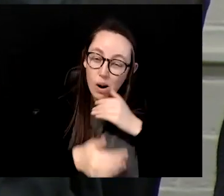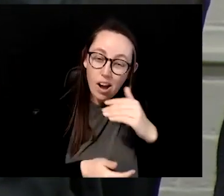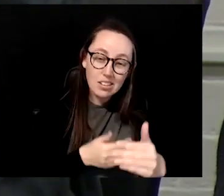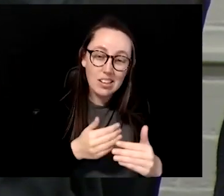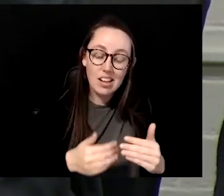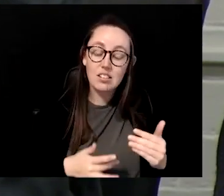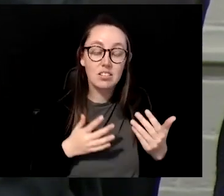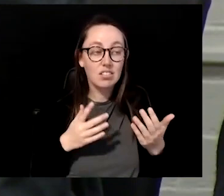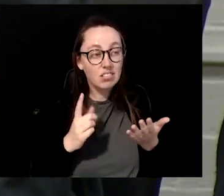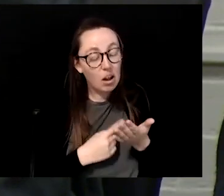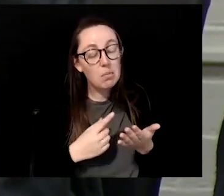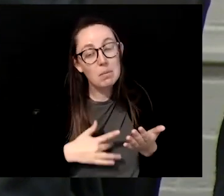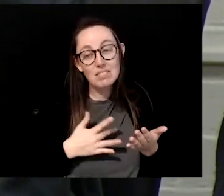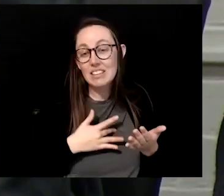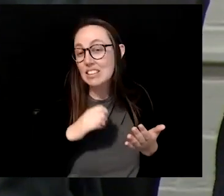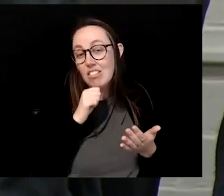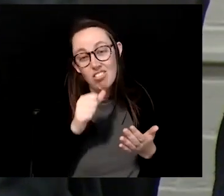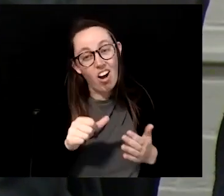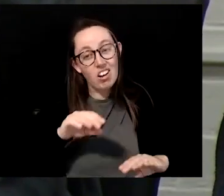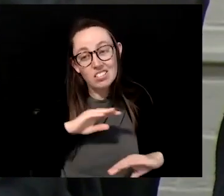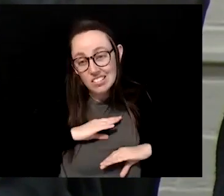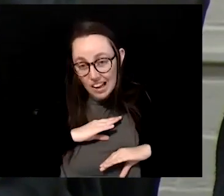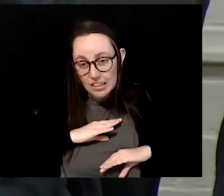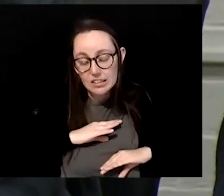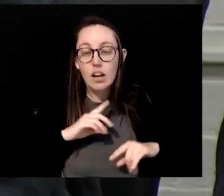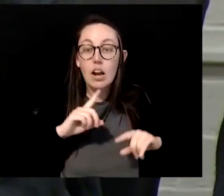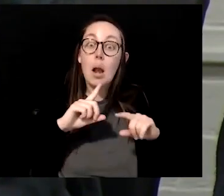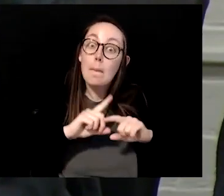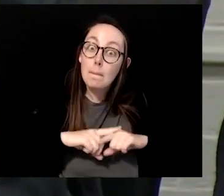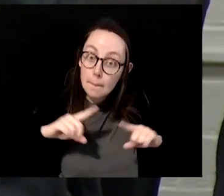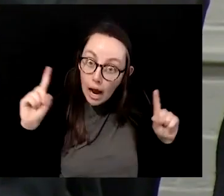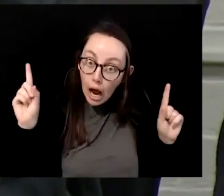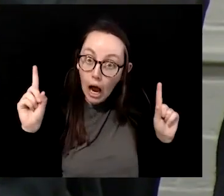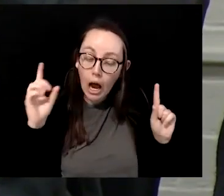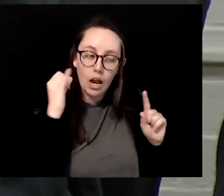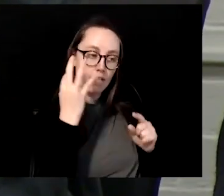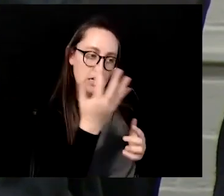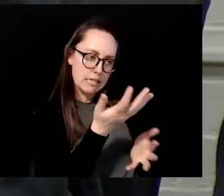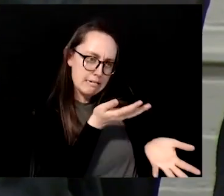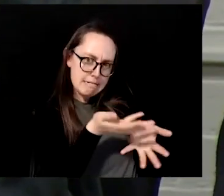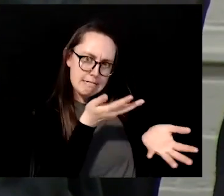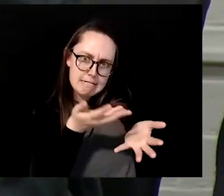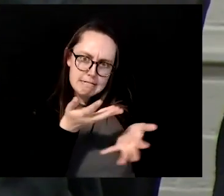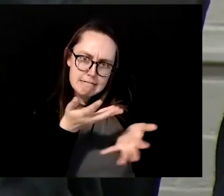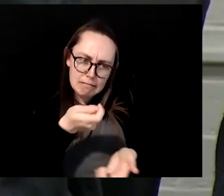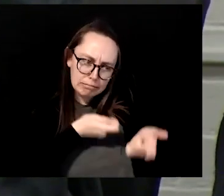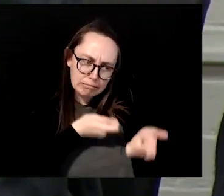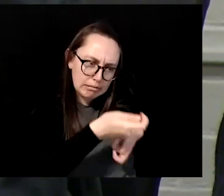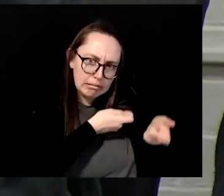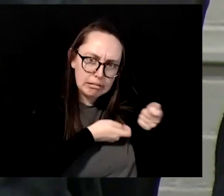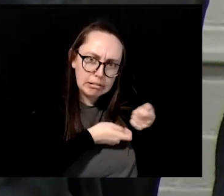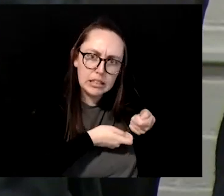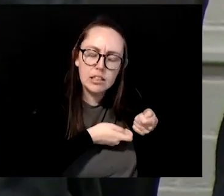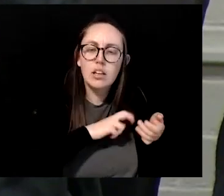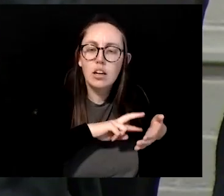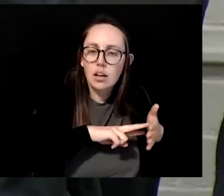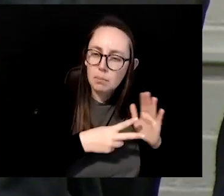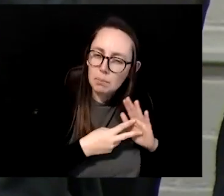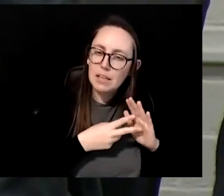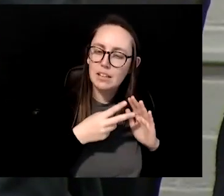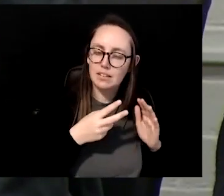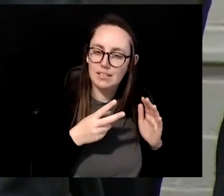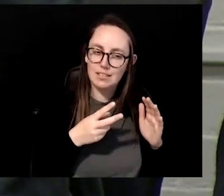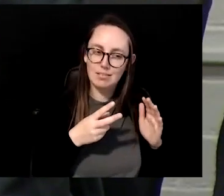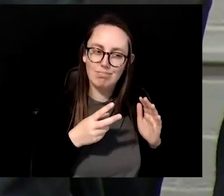building a standing long after you've moved on it's how to honor also all the hard work towards Justice that has come before